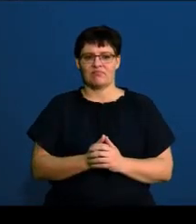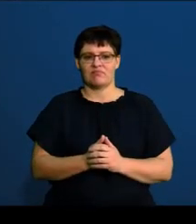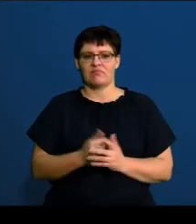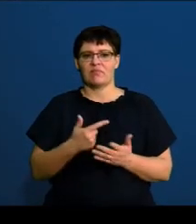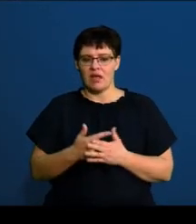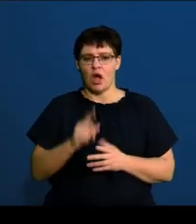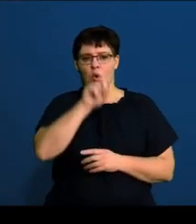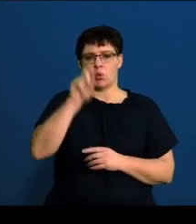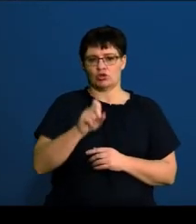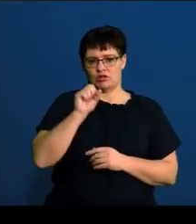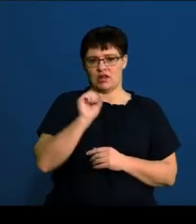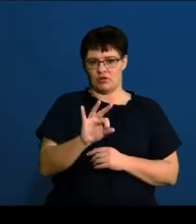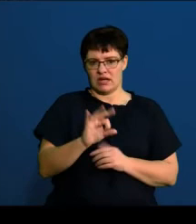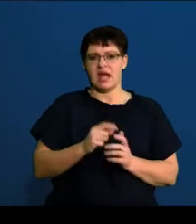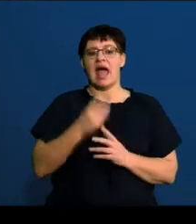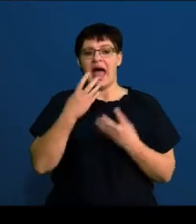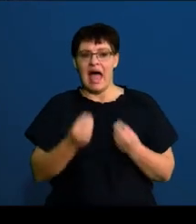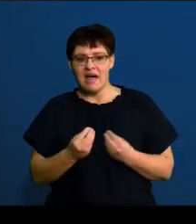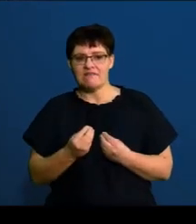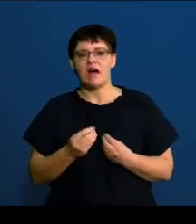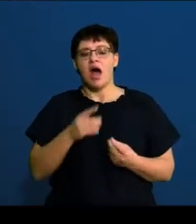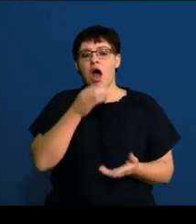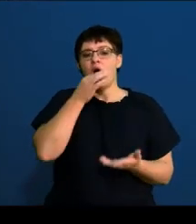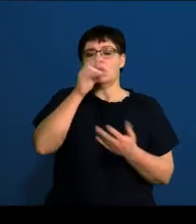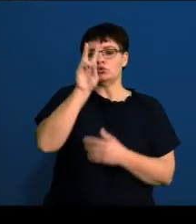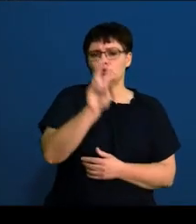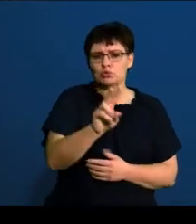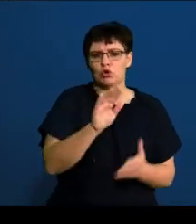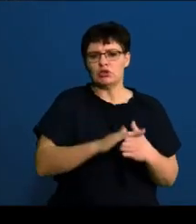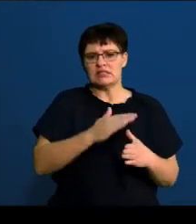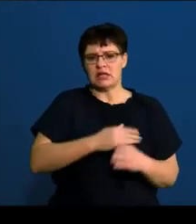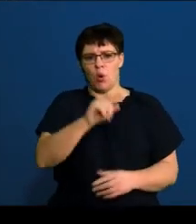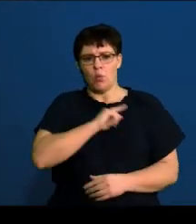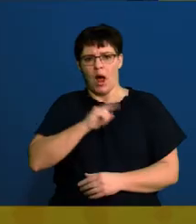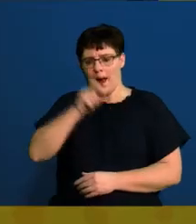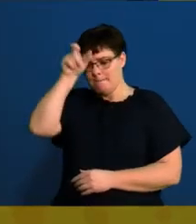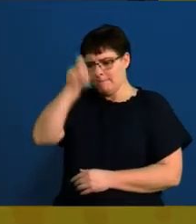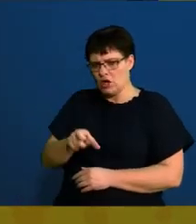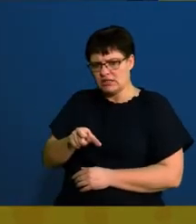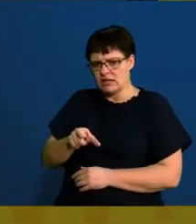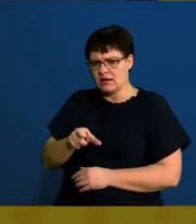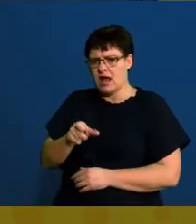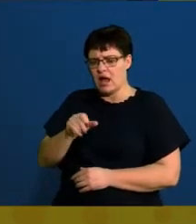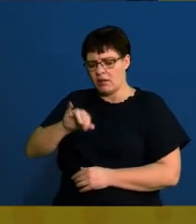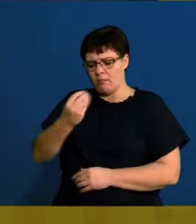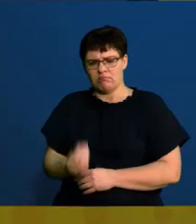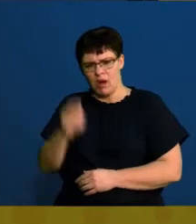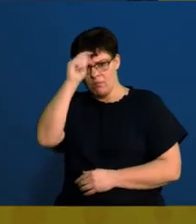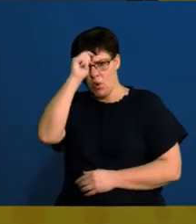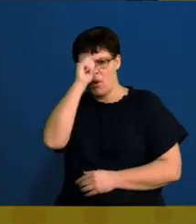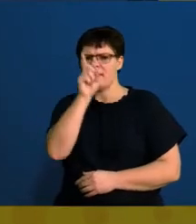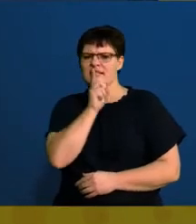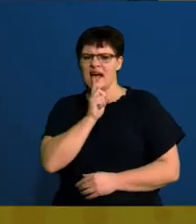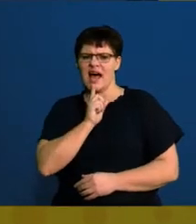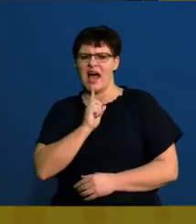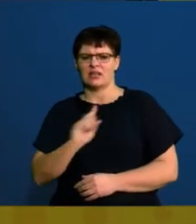2 reasons for Jeremy's silence in the cartoon. Now, Jeremy